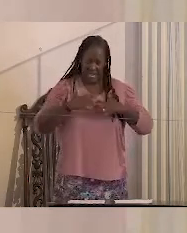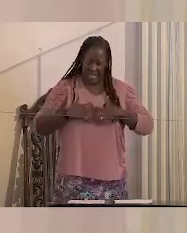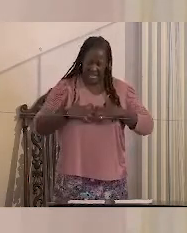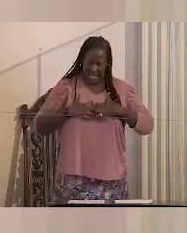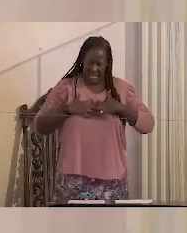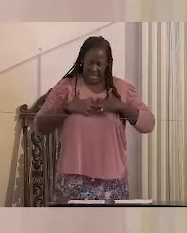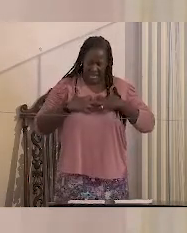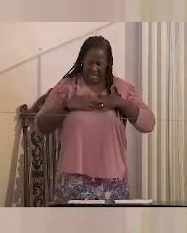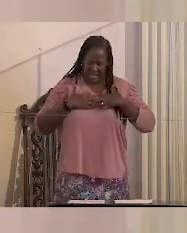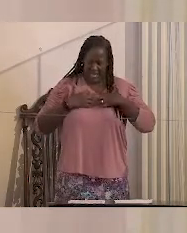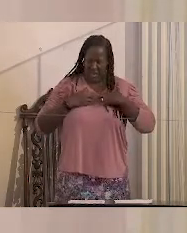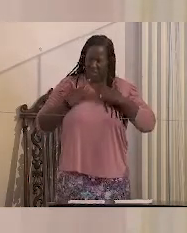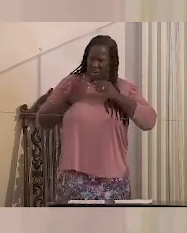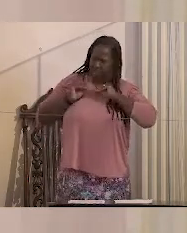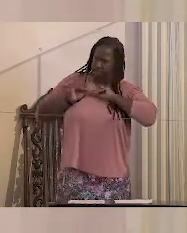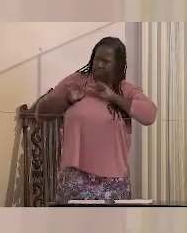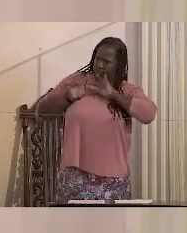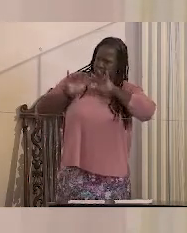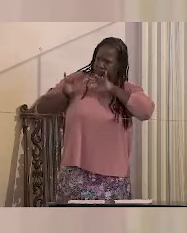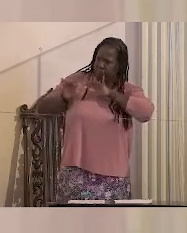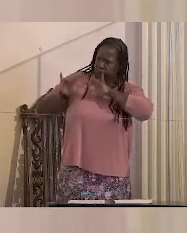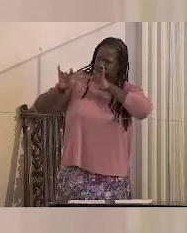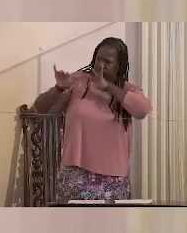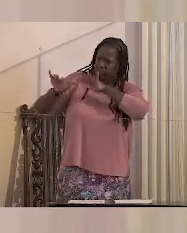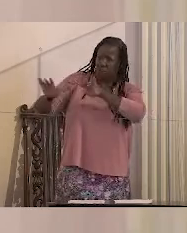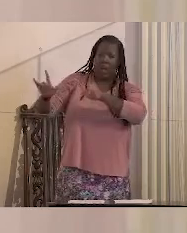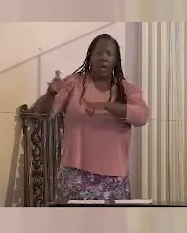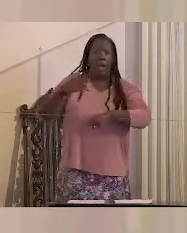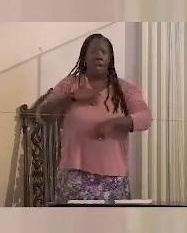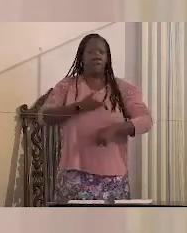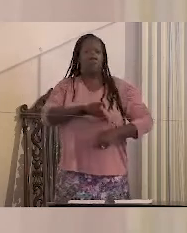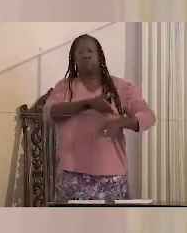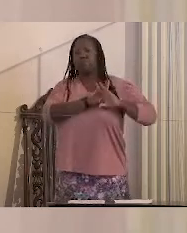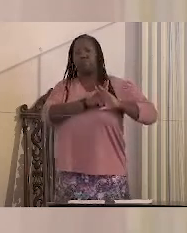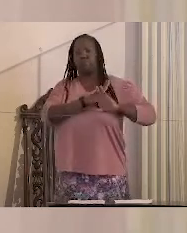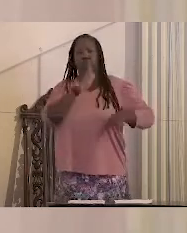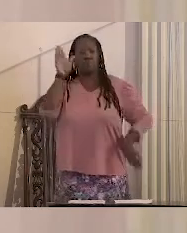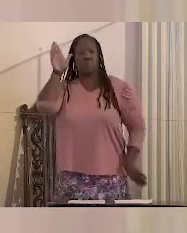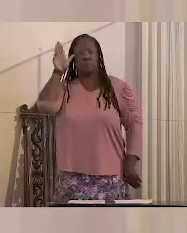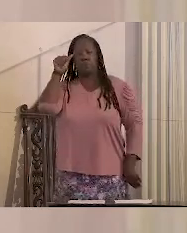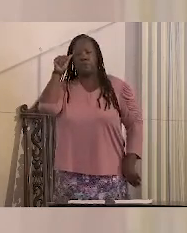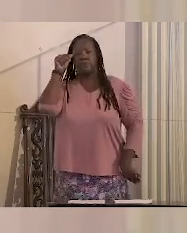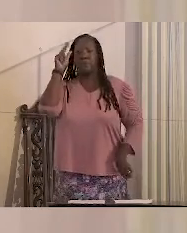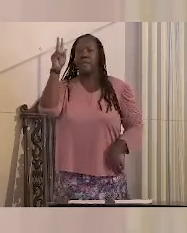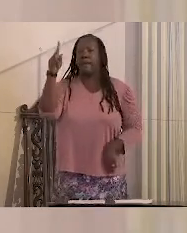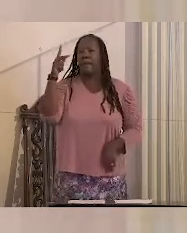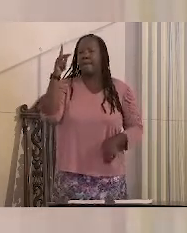illuminate the hearts of the most hard-hearted politicians.